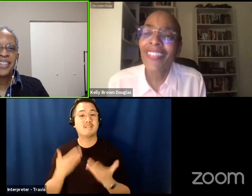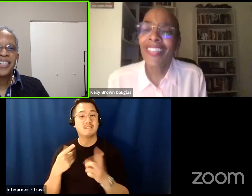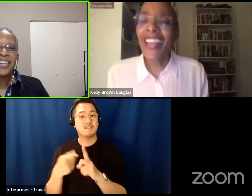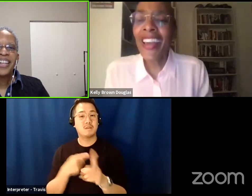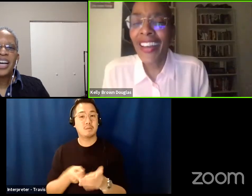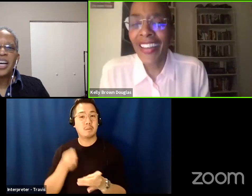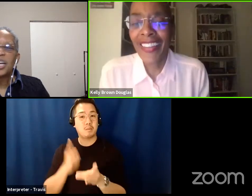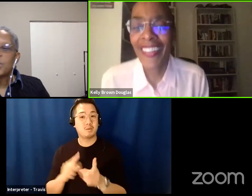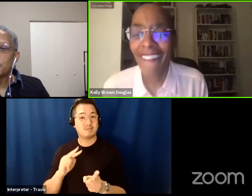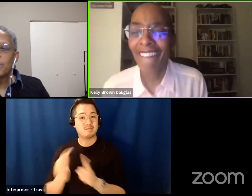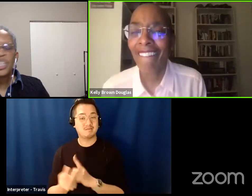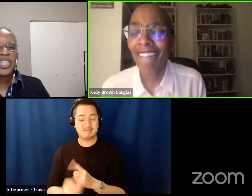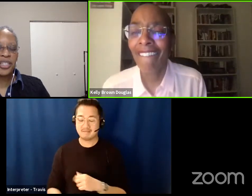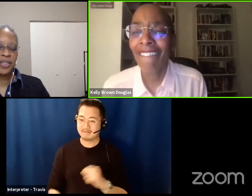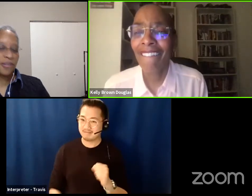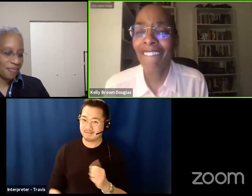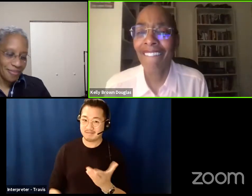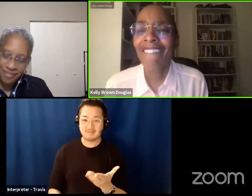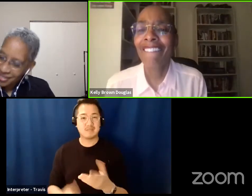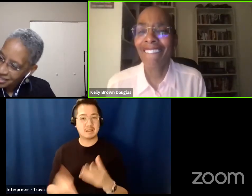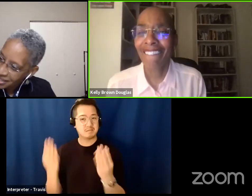perspective. Yeah.